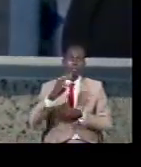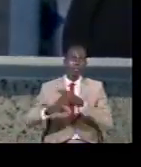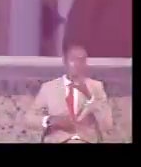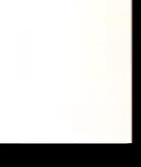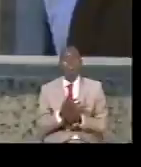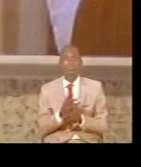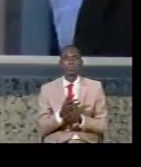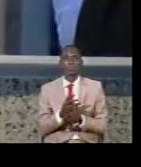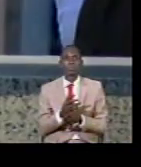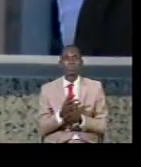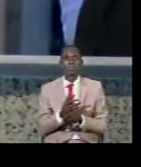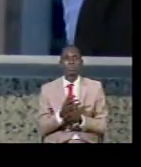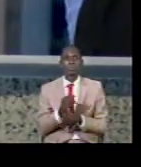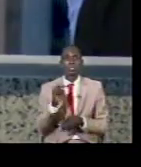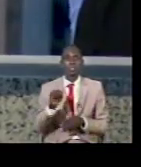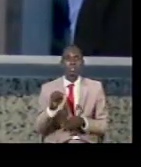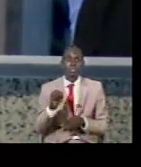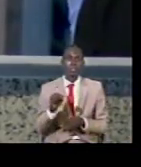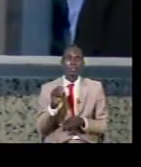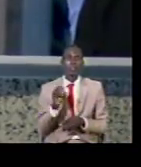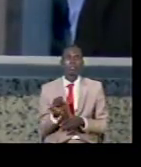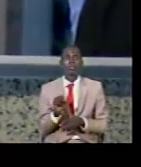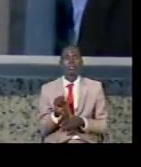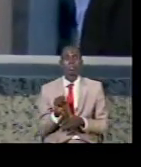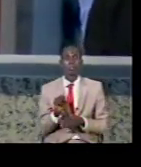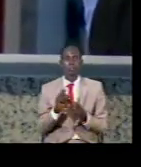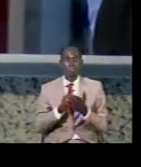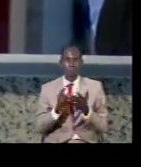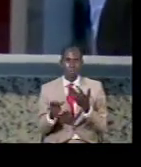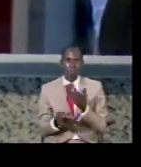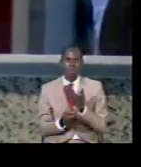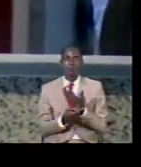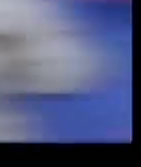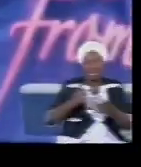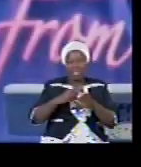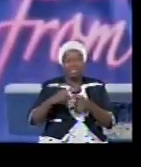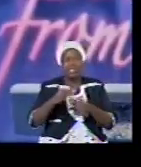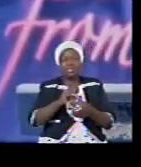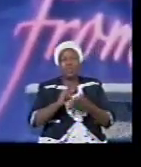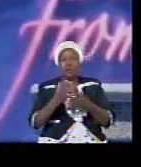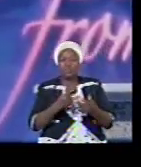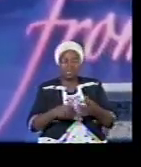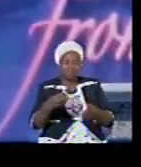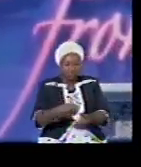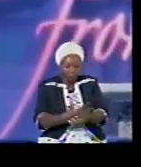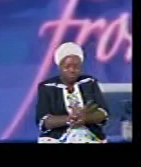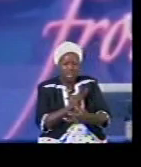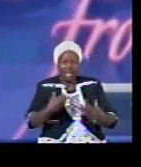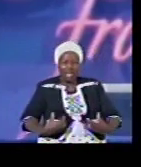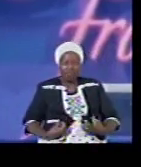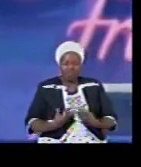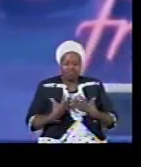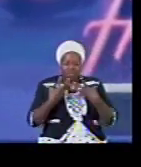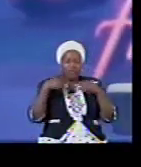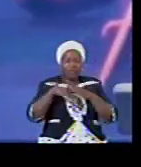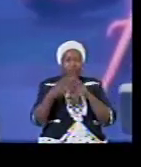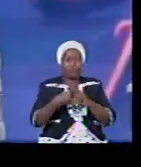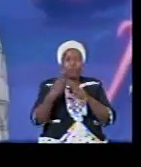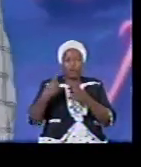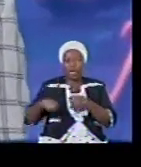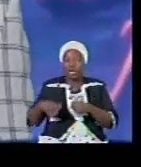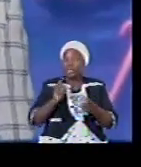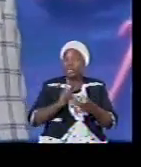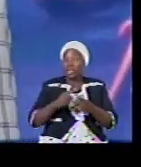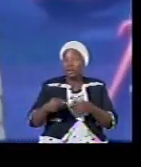our world, requires crusade of this nature. Moving with God's church is